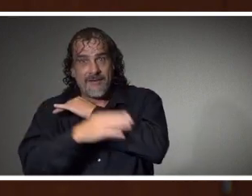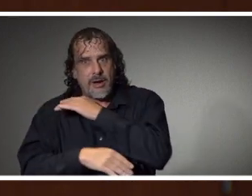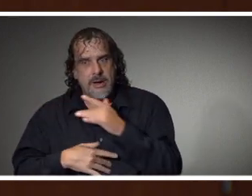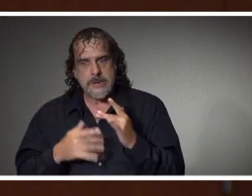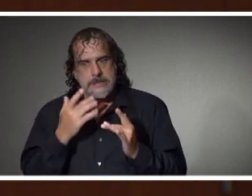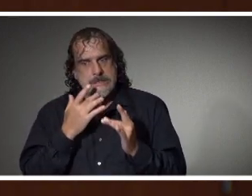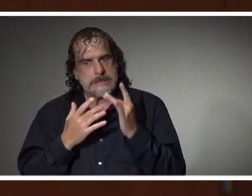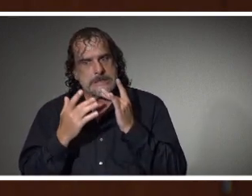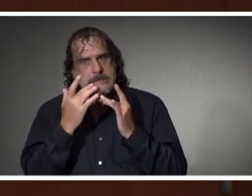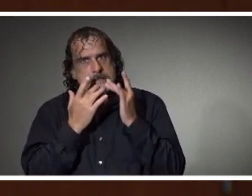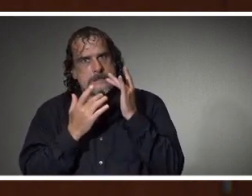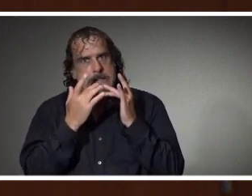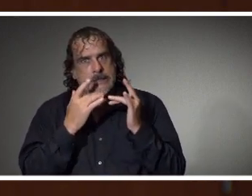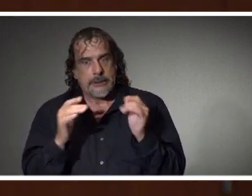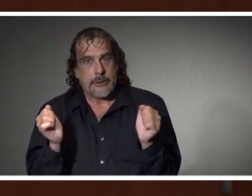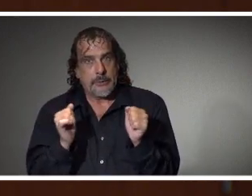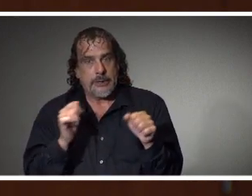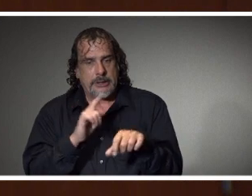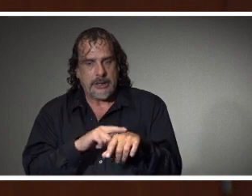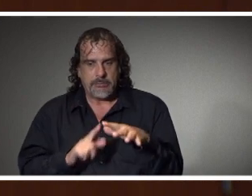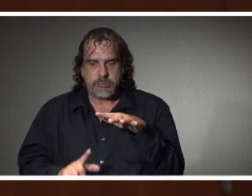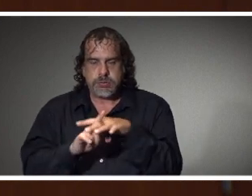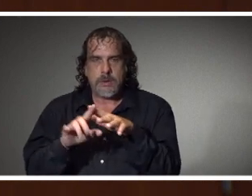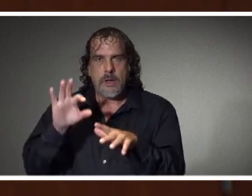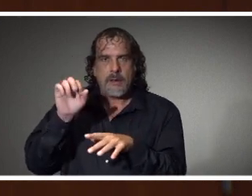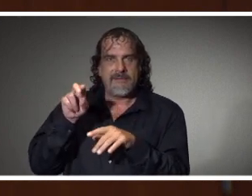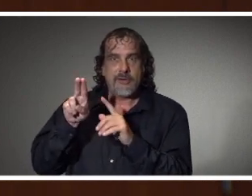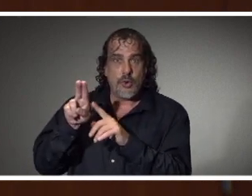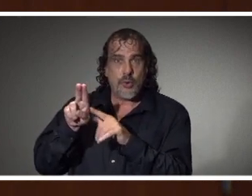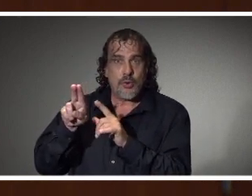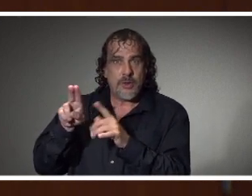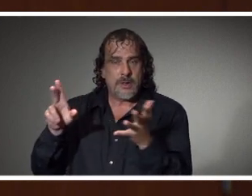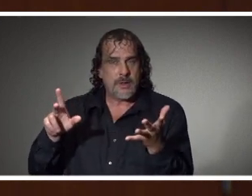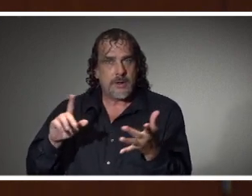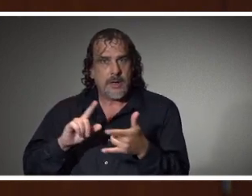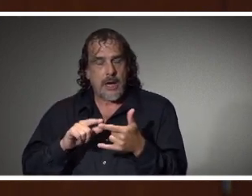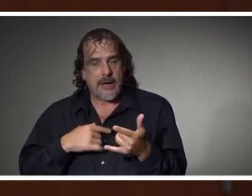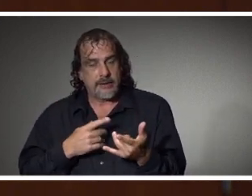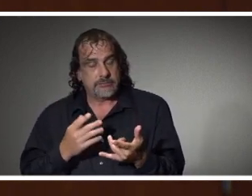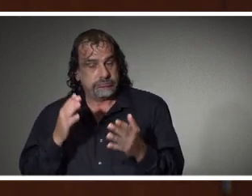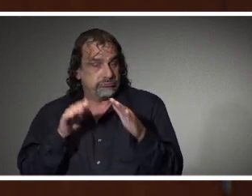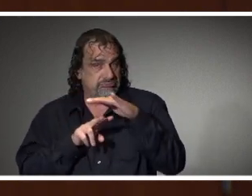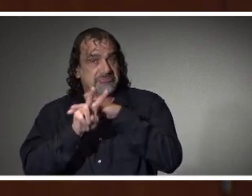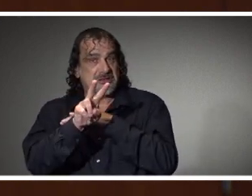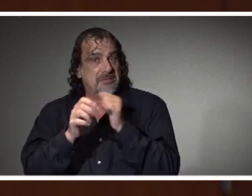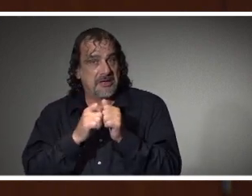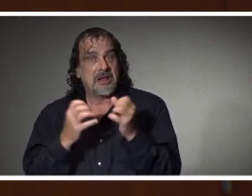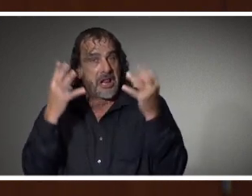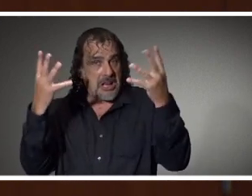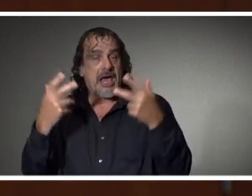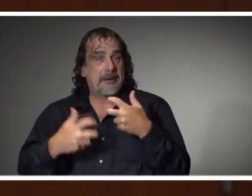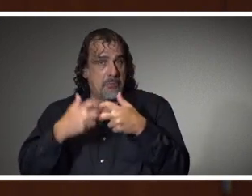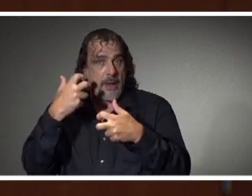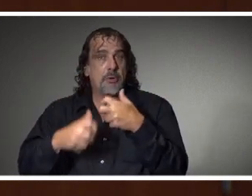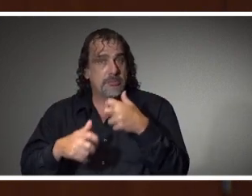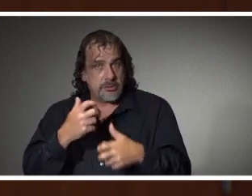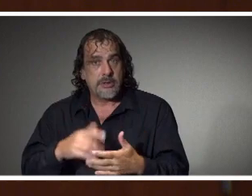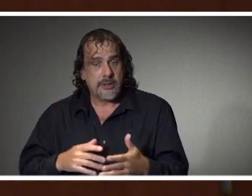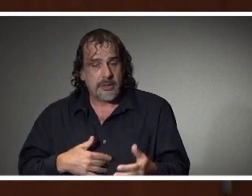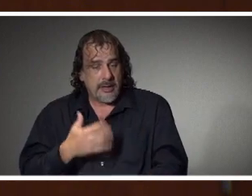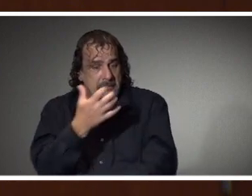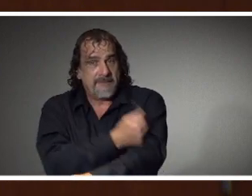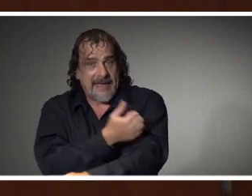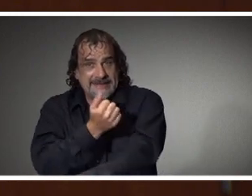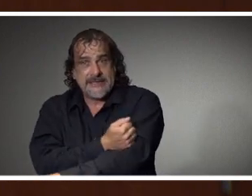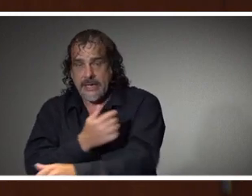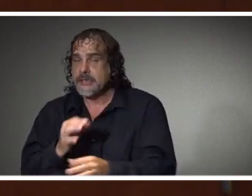reason to, or in the winter as flu comes on. So certainly anticipate a lot of difficulties Flu vaccine is going to be extra important that everybody gets